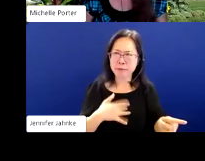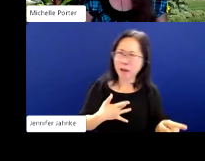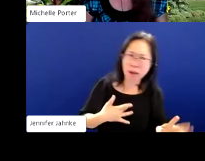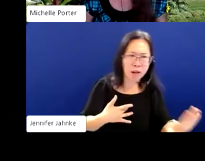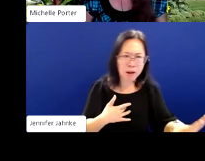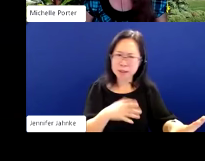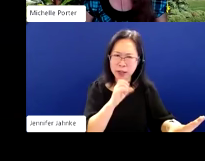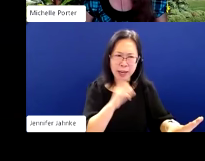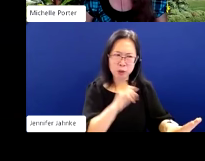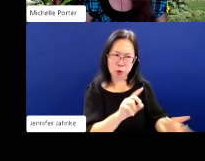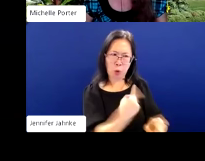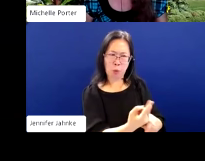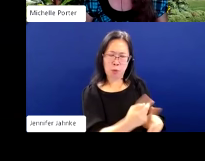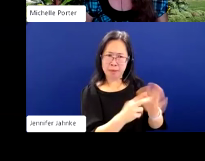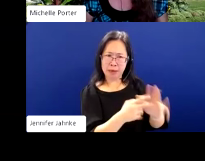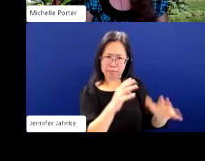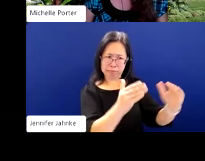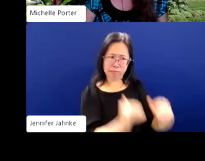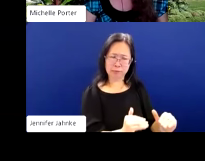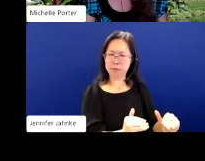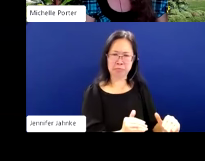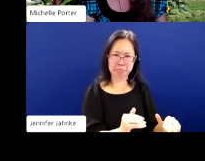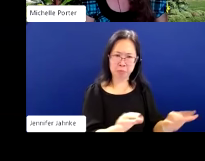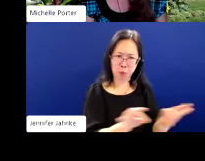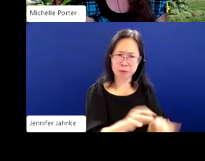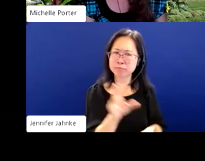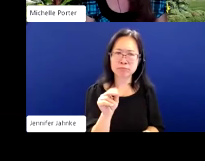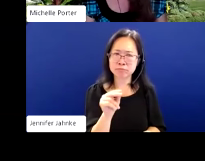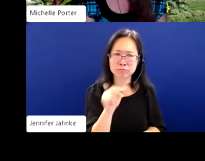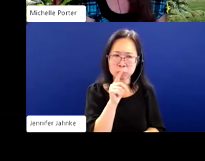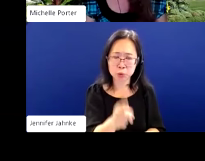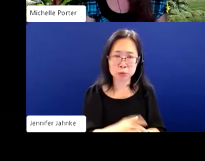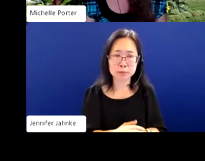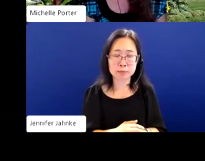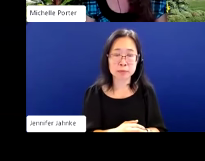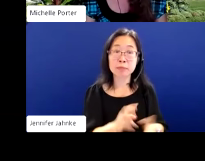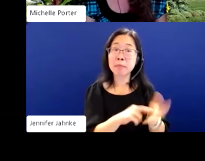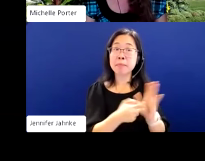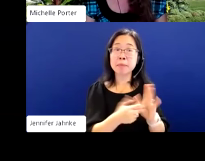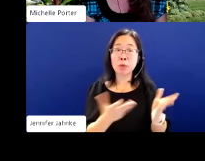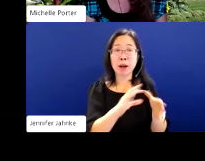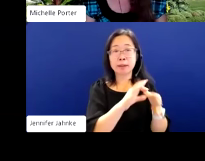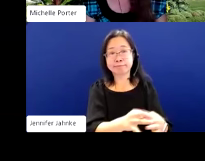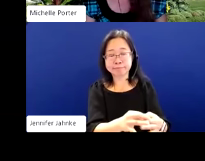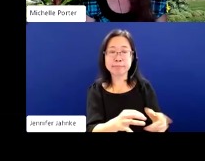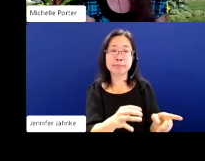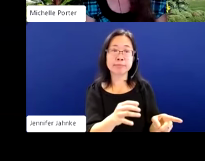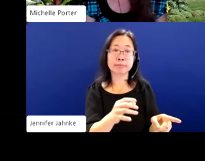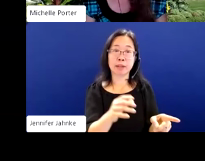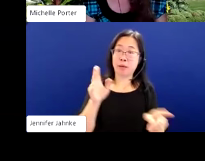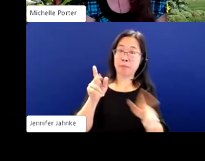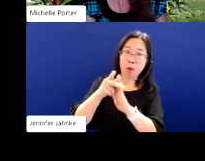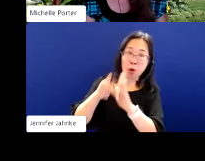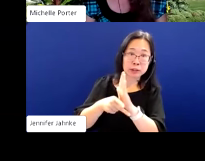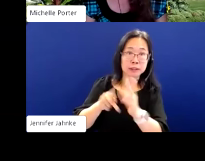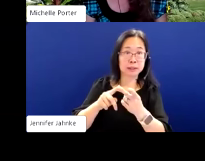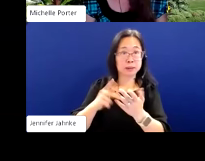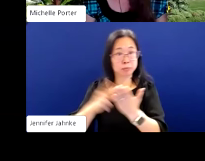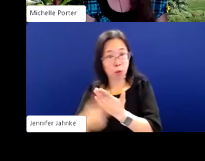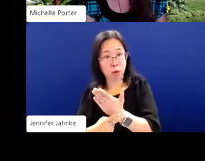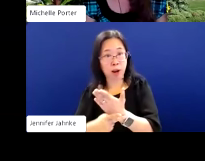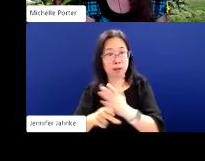age alone. This, amongst other things, could lead to inappropriate policies and programs,